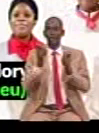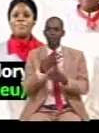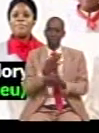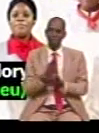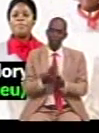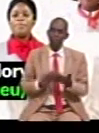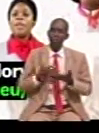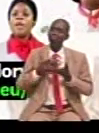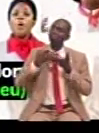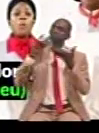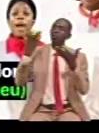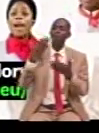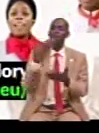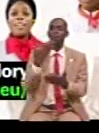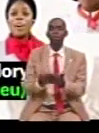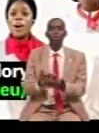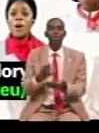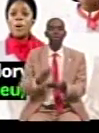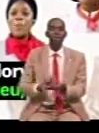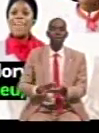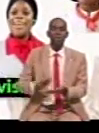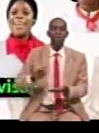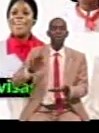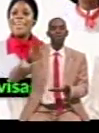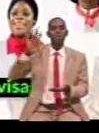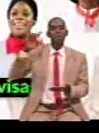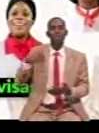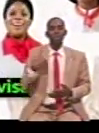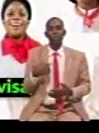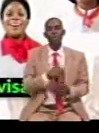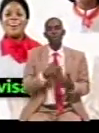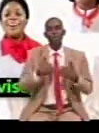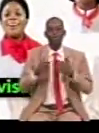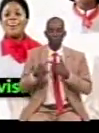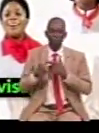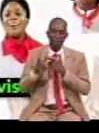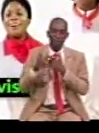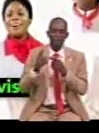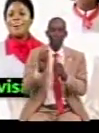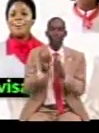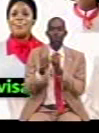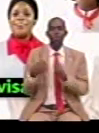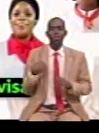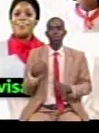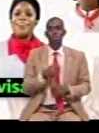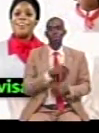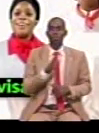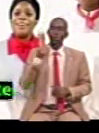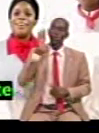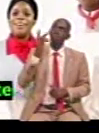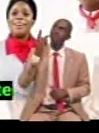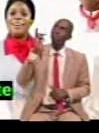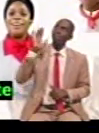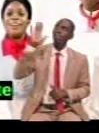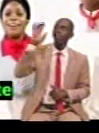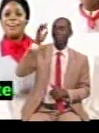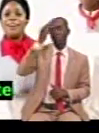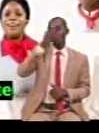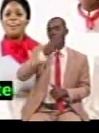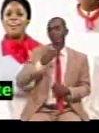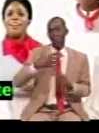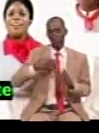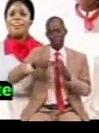and shouting, we from the rays will see his face and start